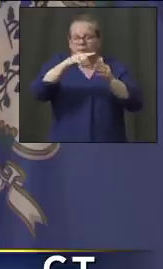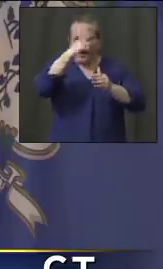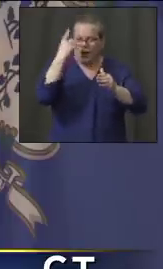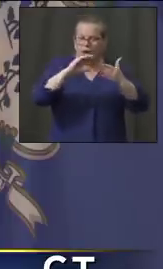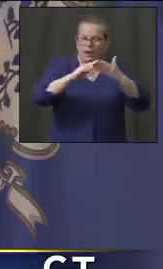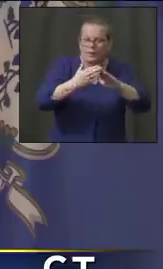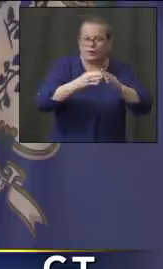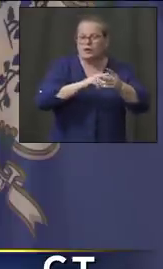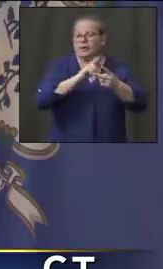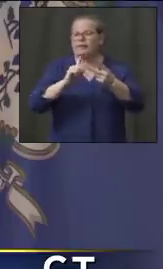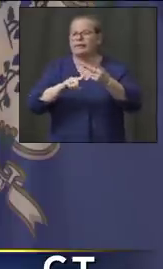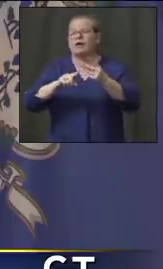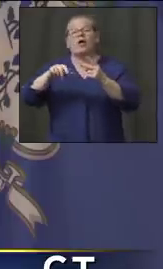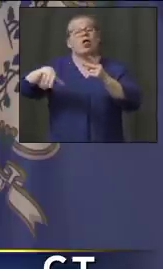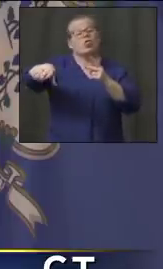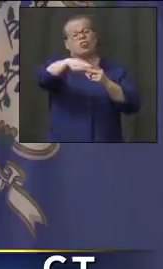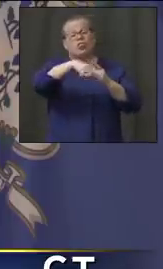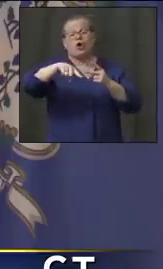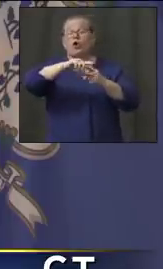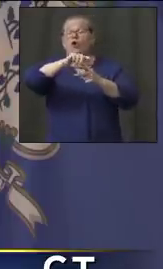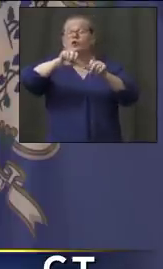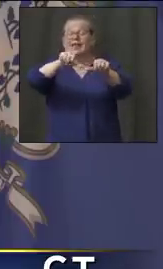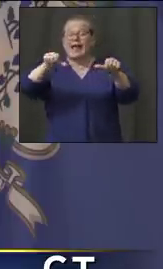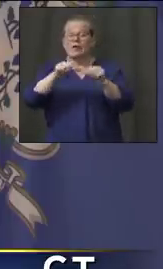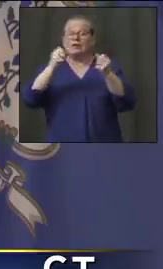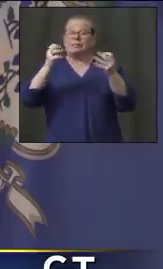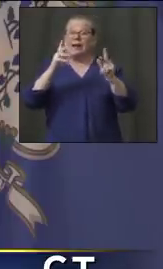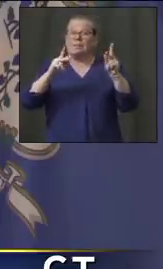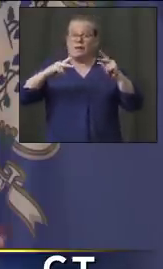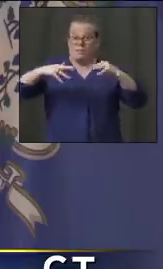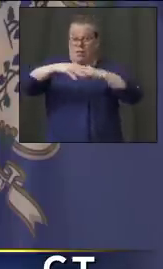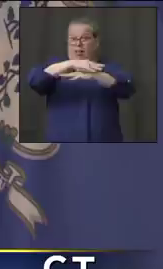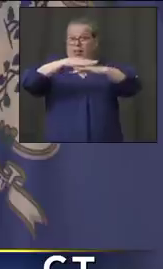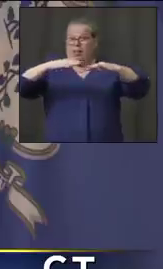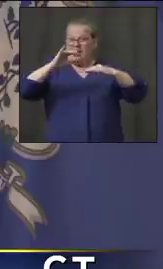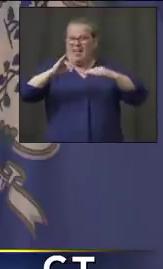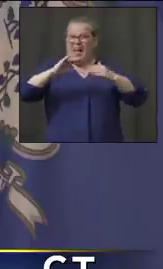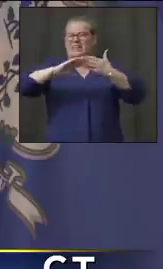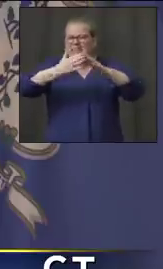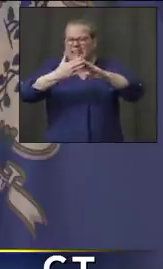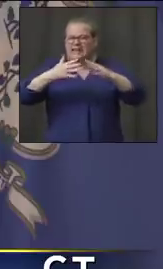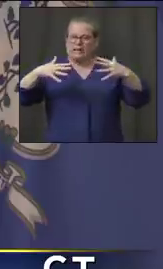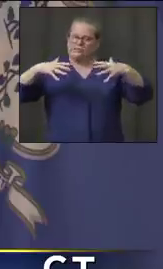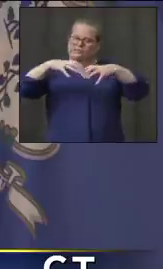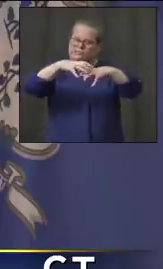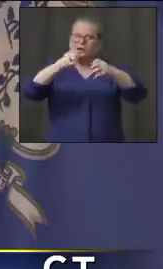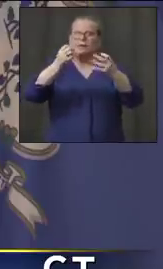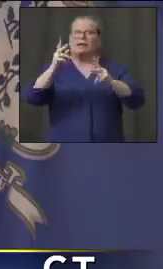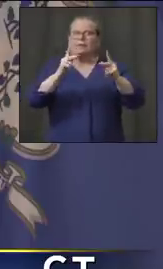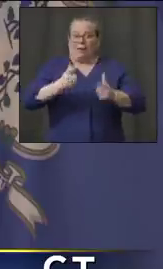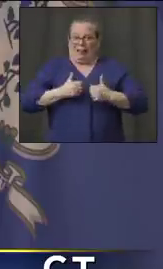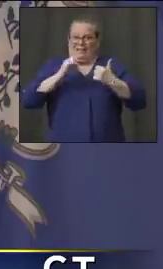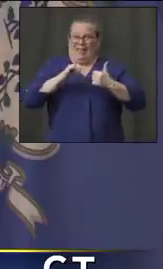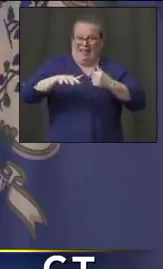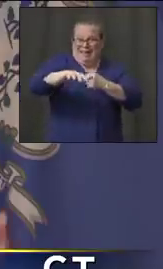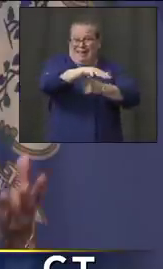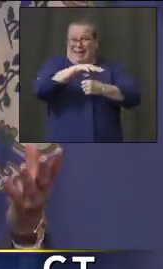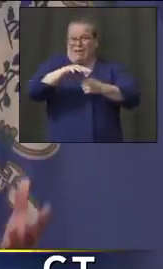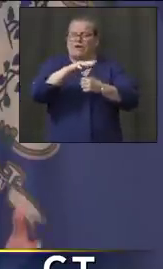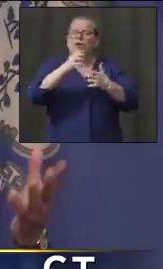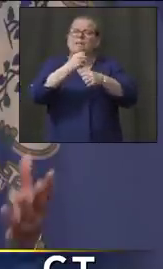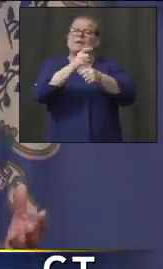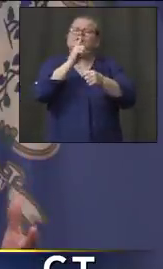and it's also the smart thing to do. Because if you want to make sure that this pandemic stays under control, we want to do everything we can to make sure there are